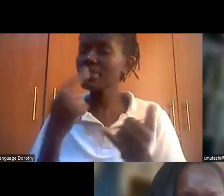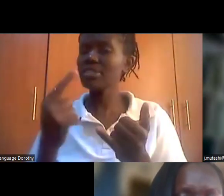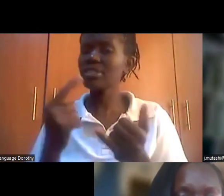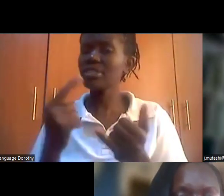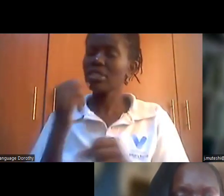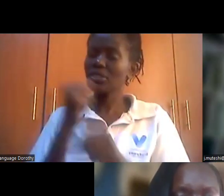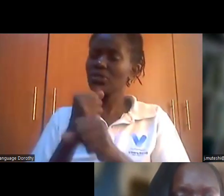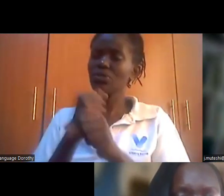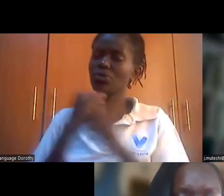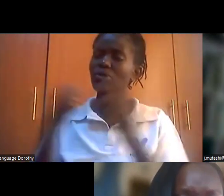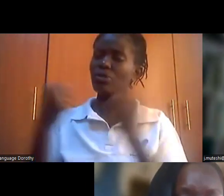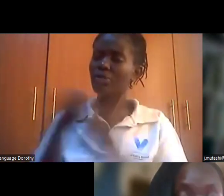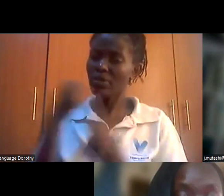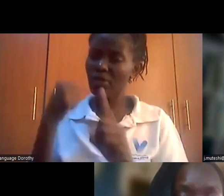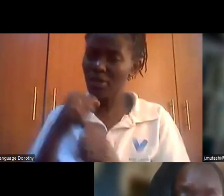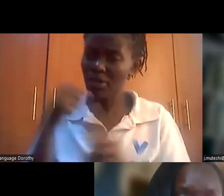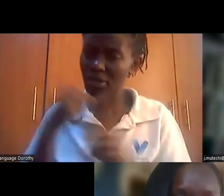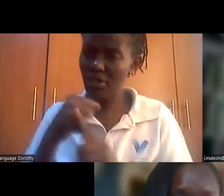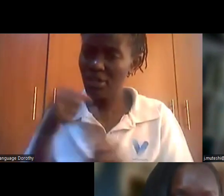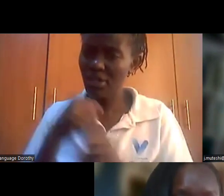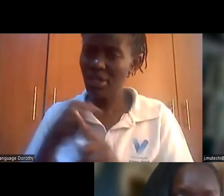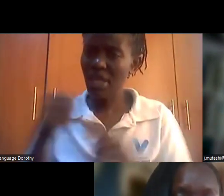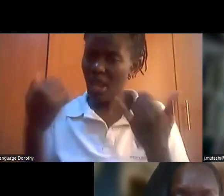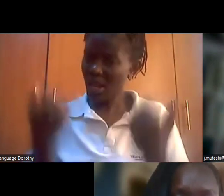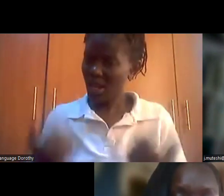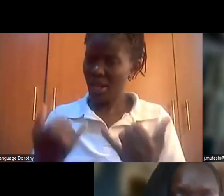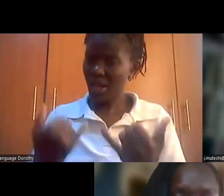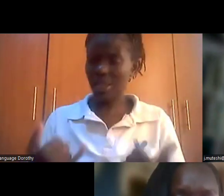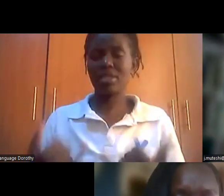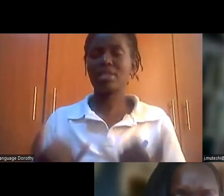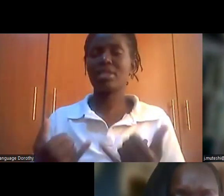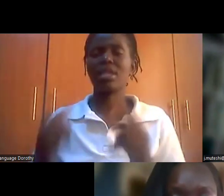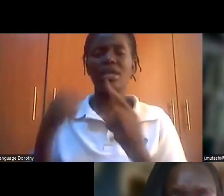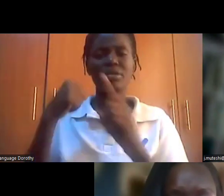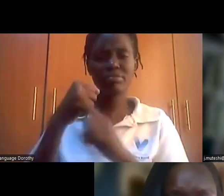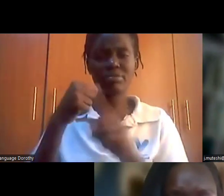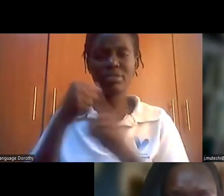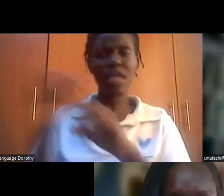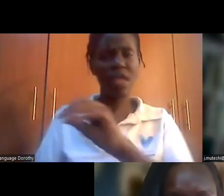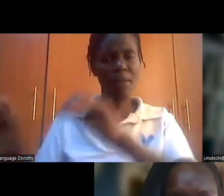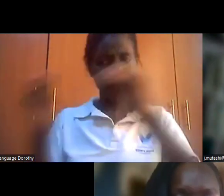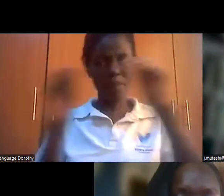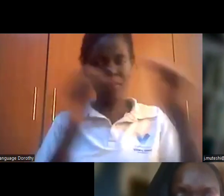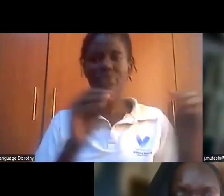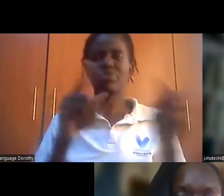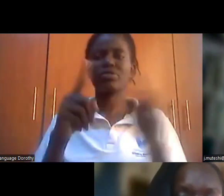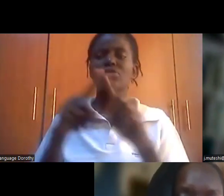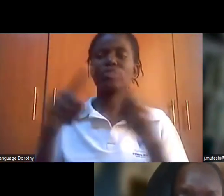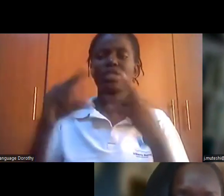interventions, the current interventions also need to shift and have a special focus to the